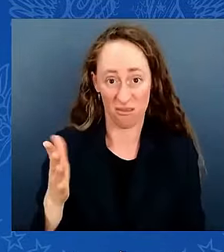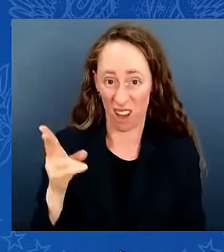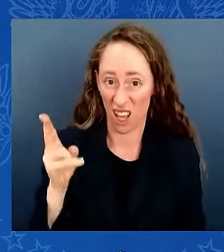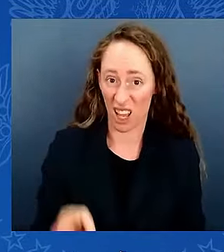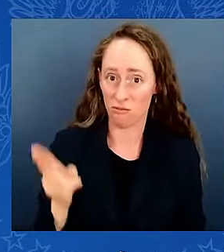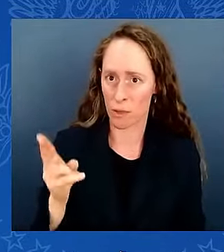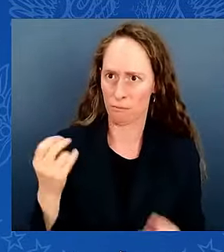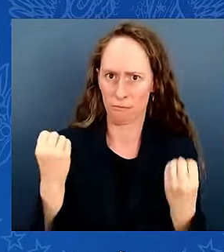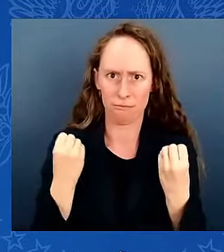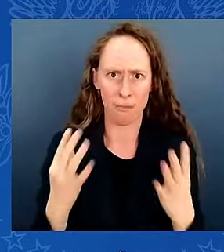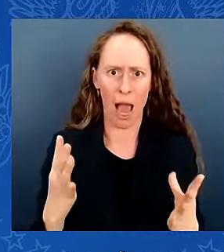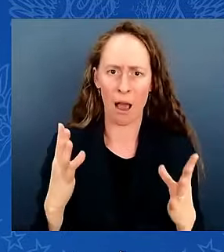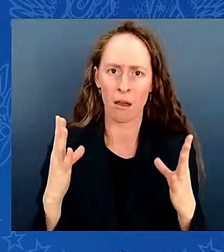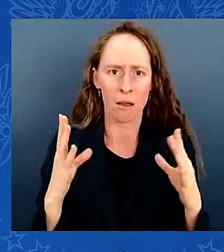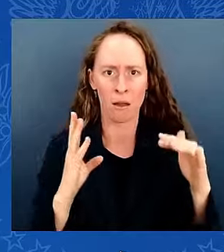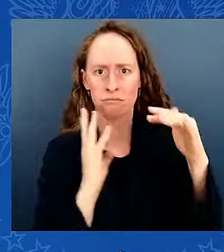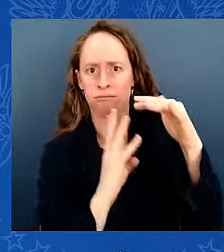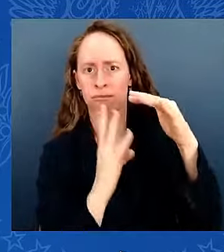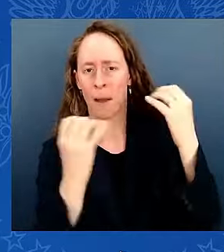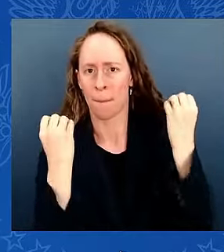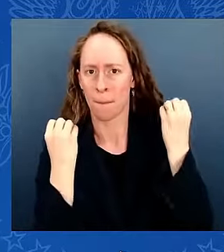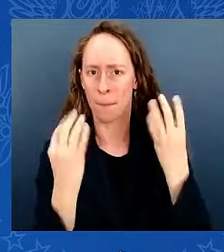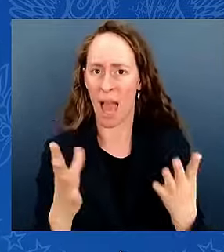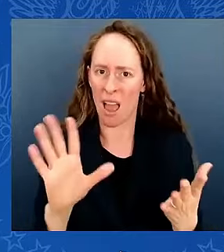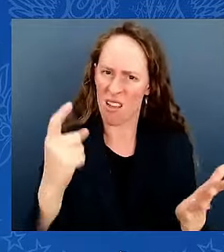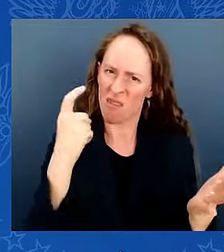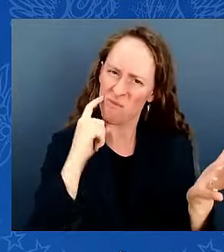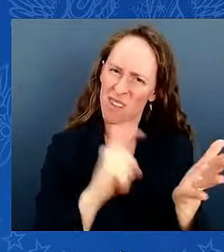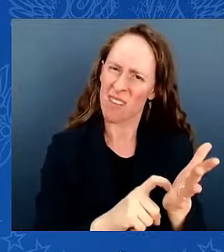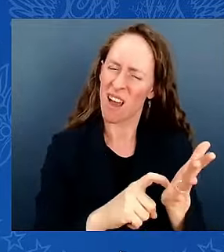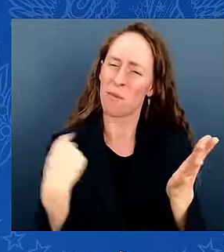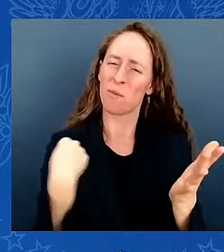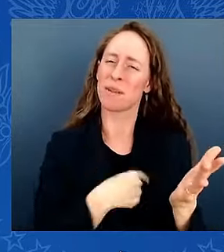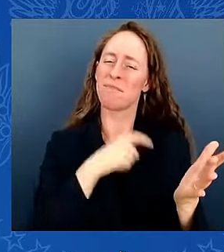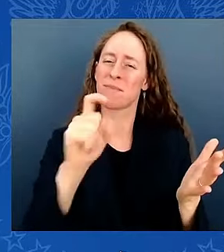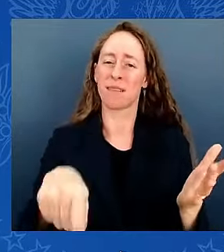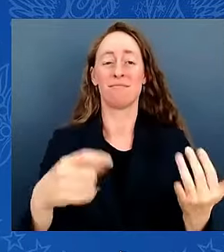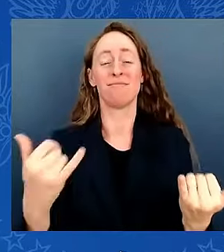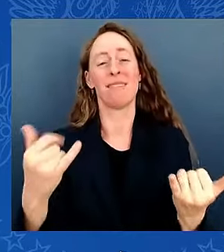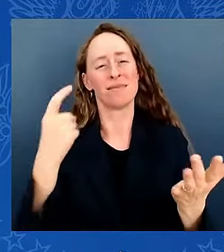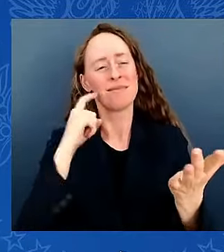progress would not be possible without the contributions of the leaders that are here today.